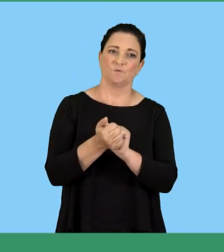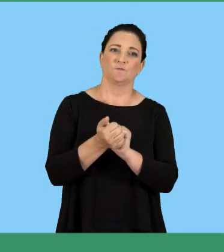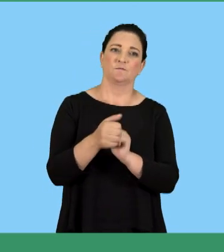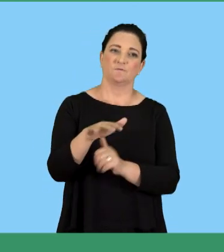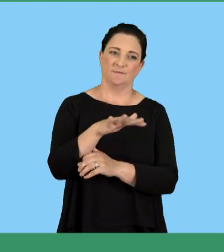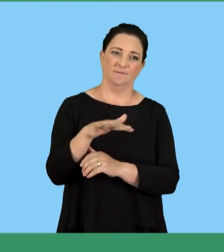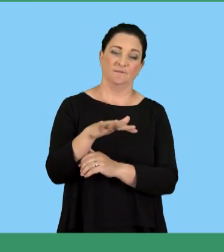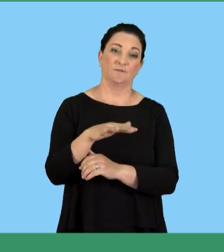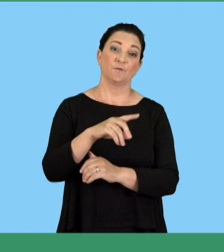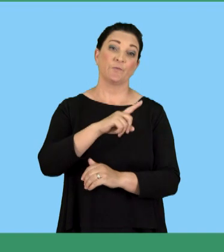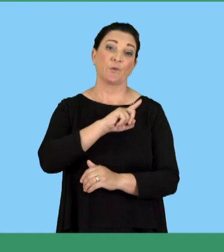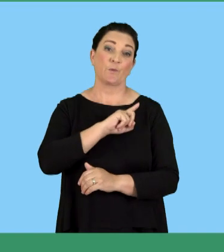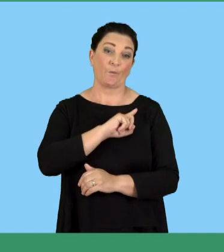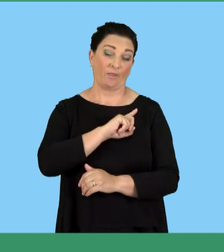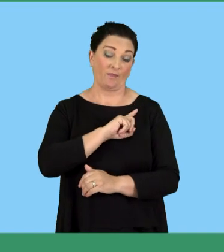to